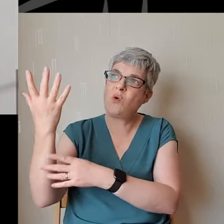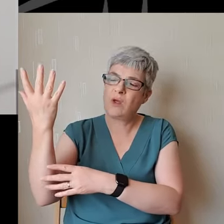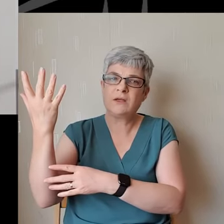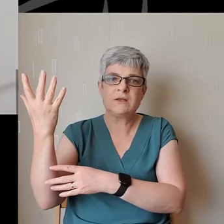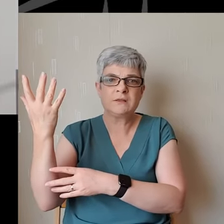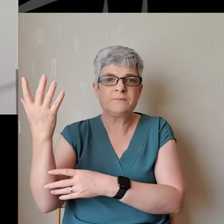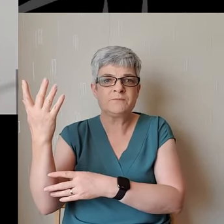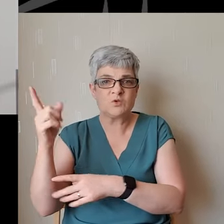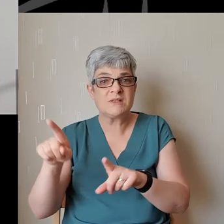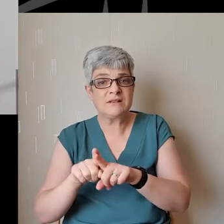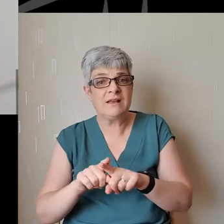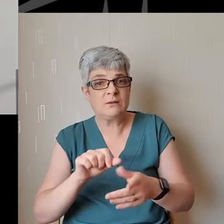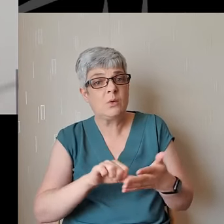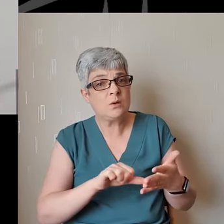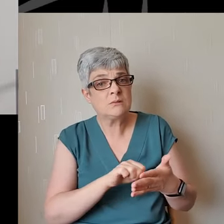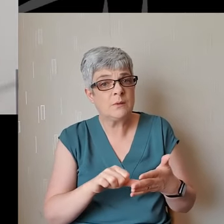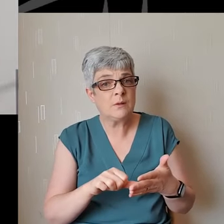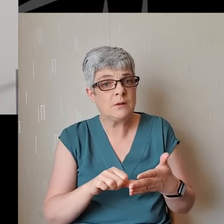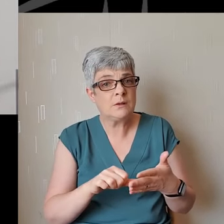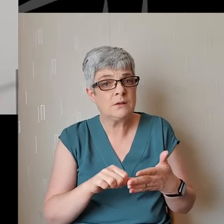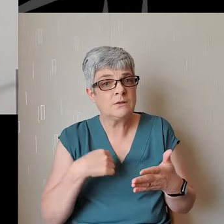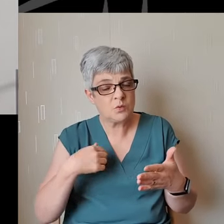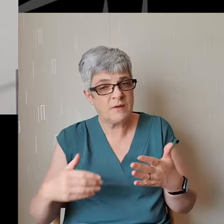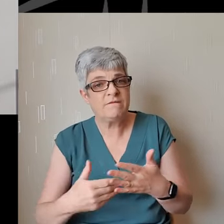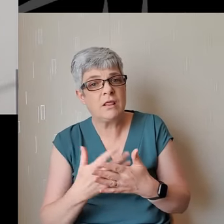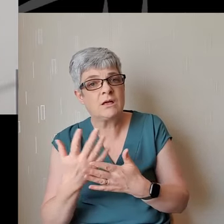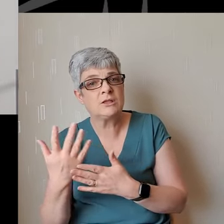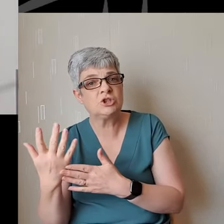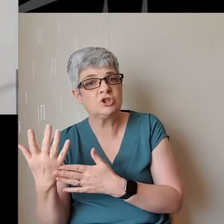in. So we flourish.